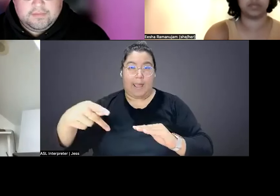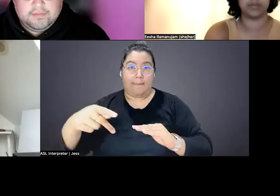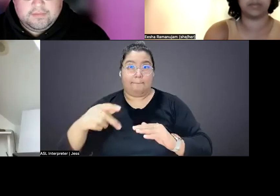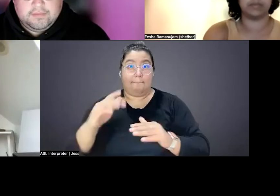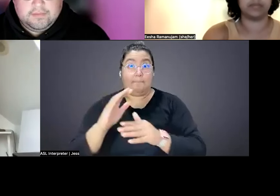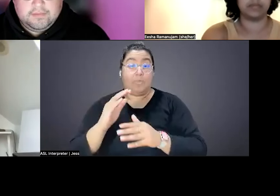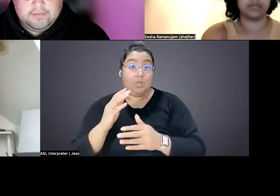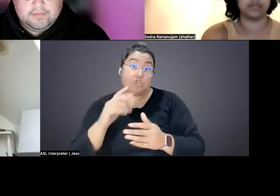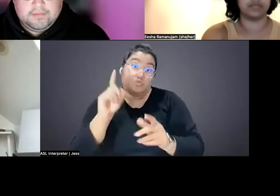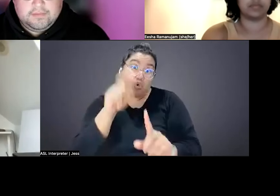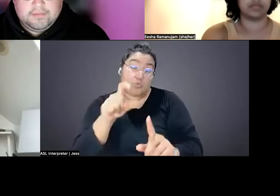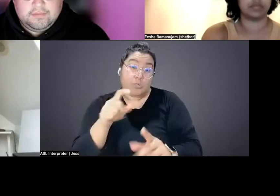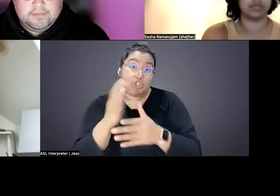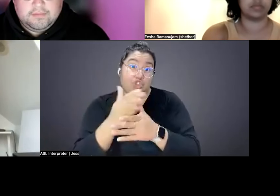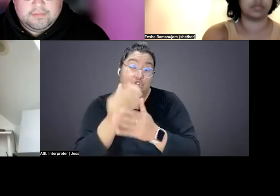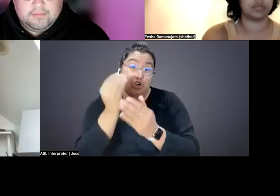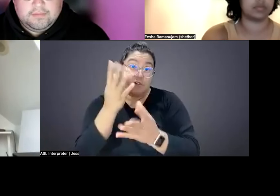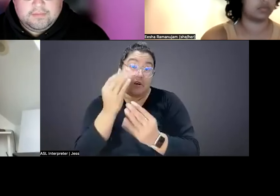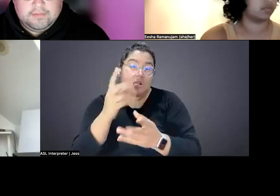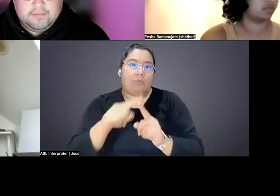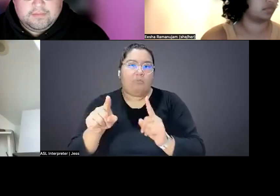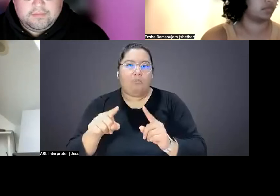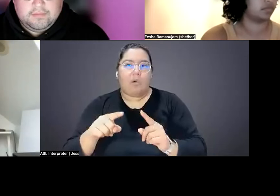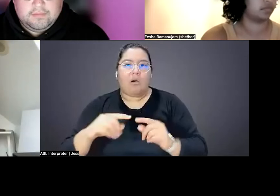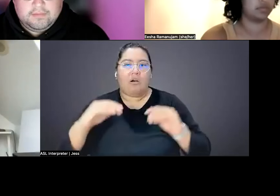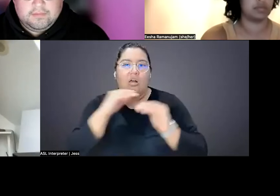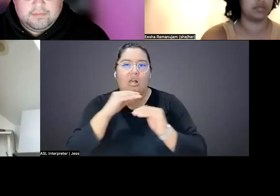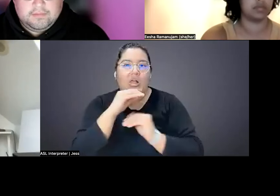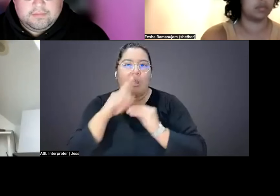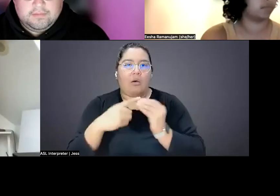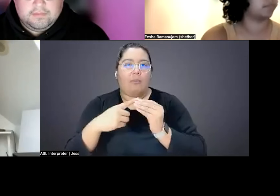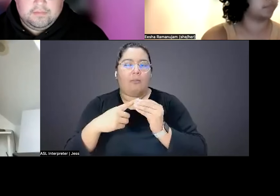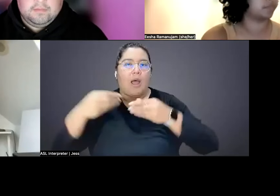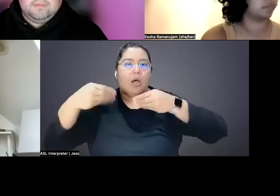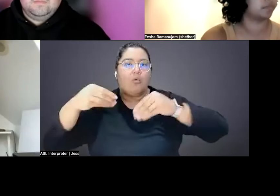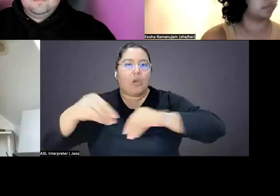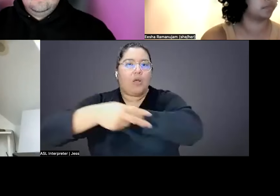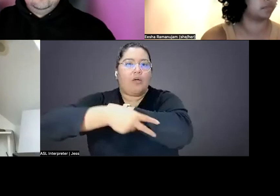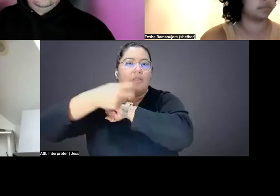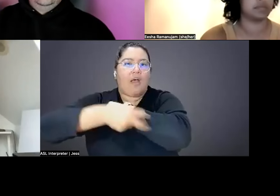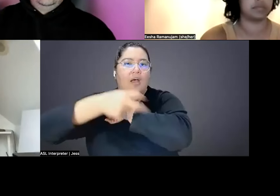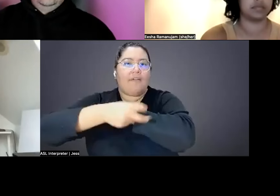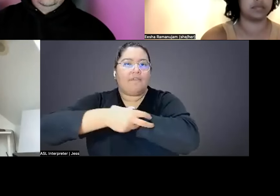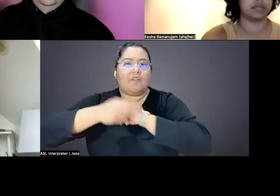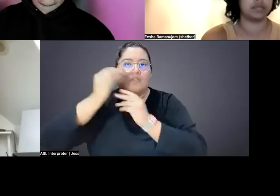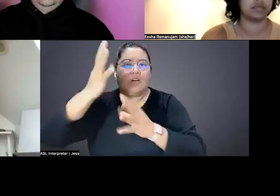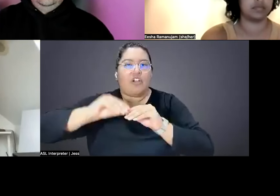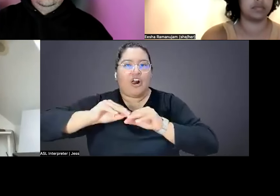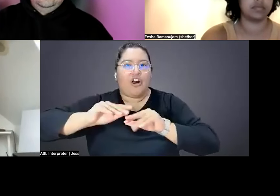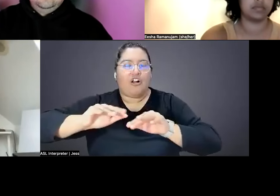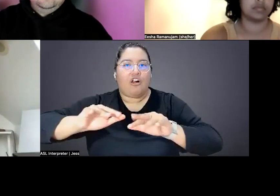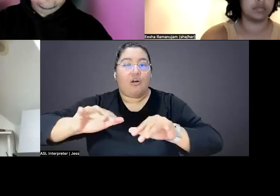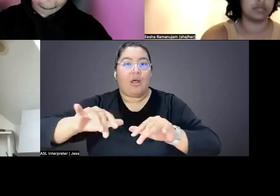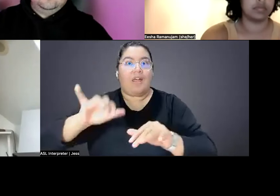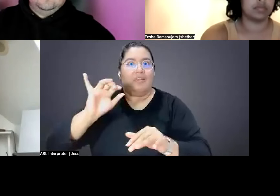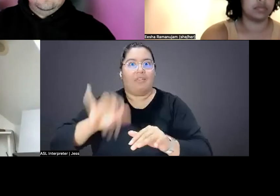around retail theft and how that was being used to